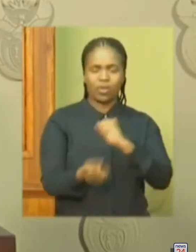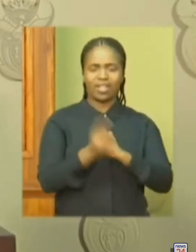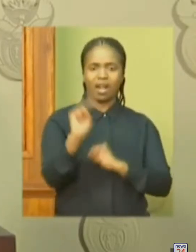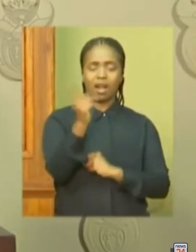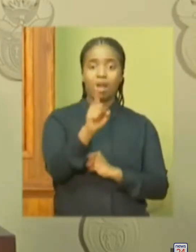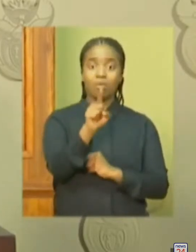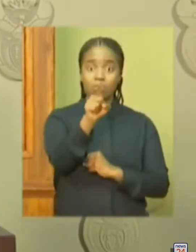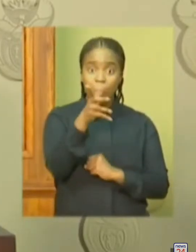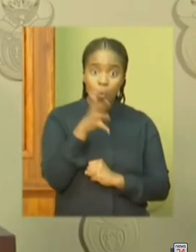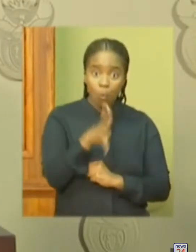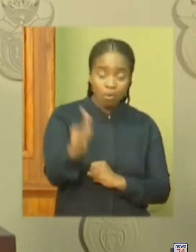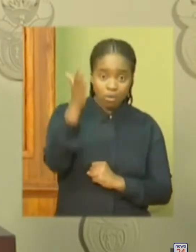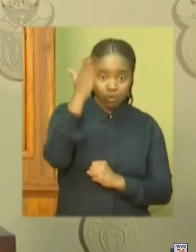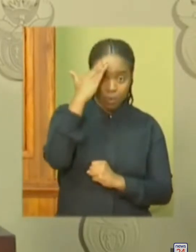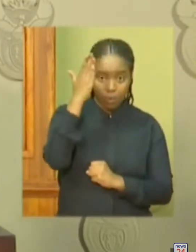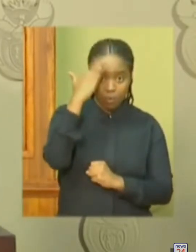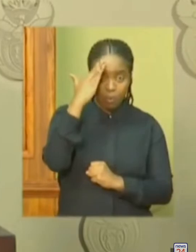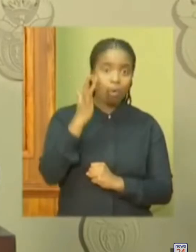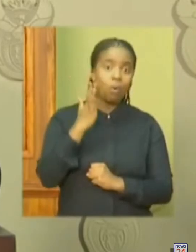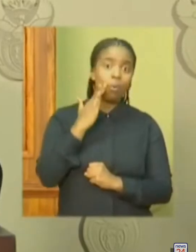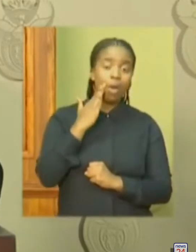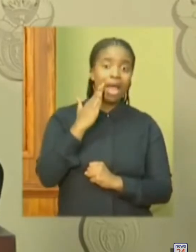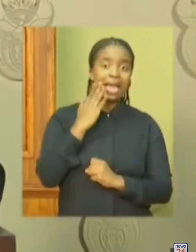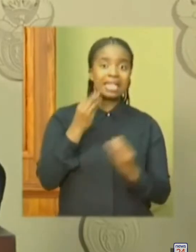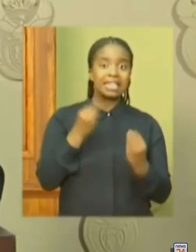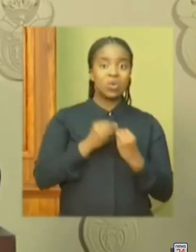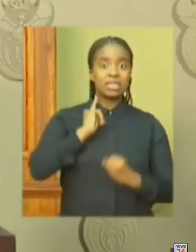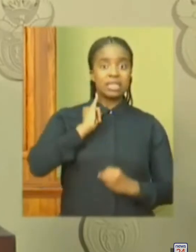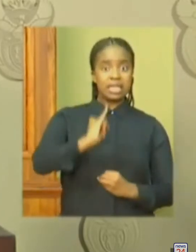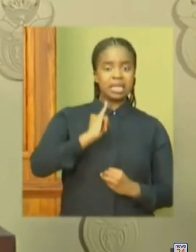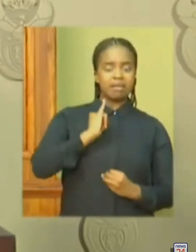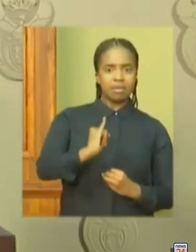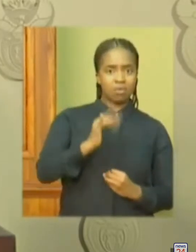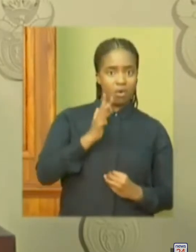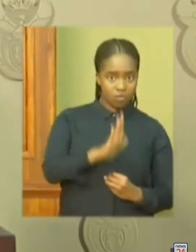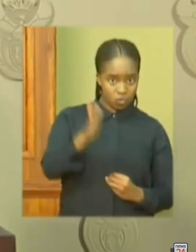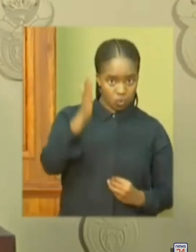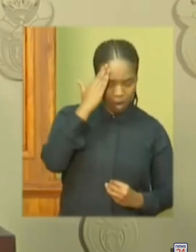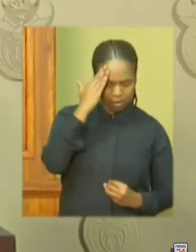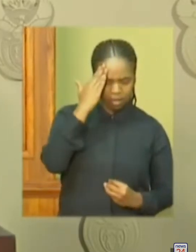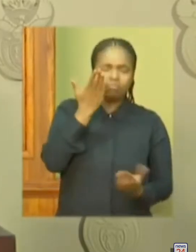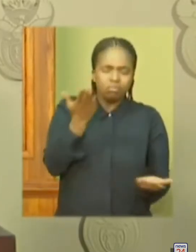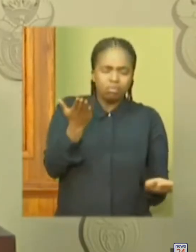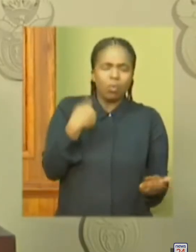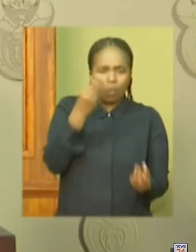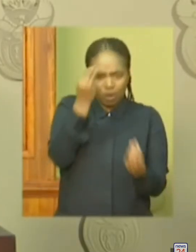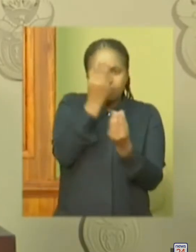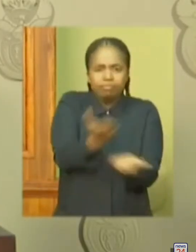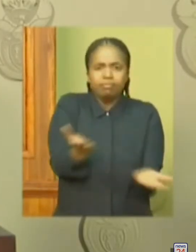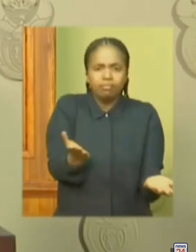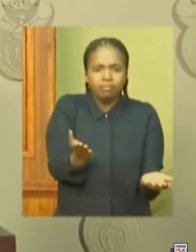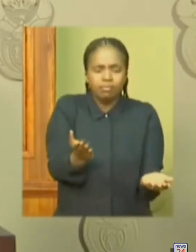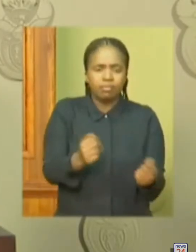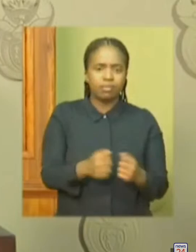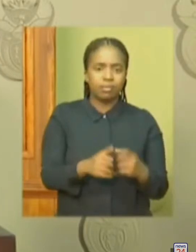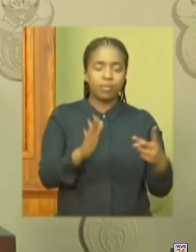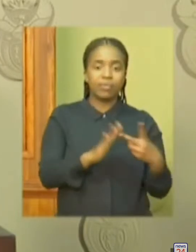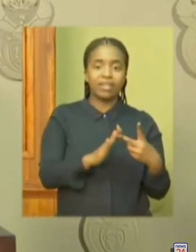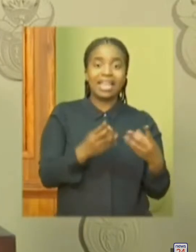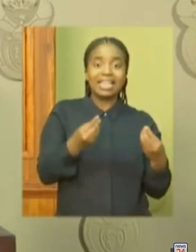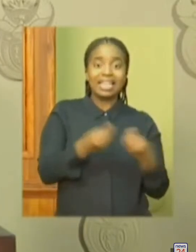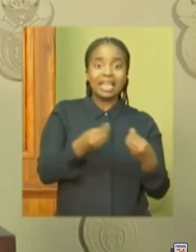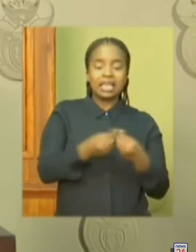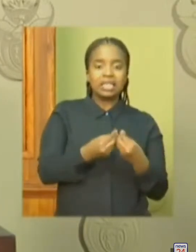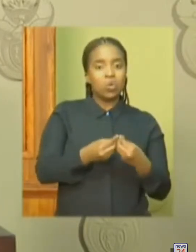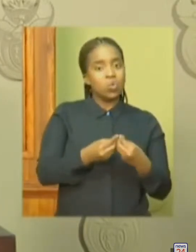You want to know when things are bad, and you want to be told when they